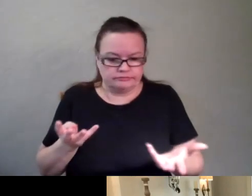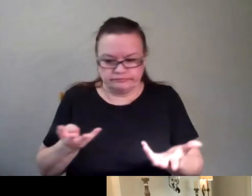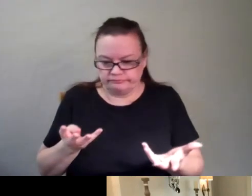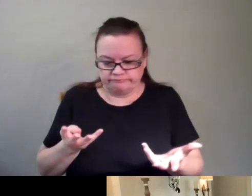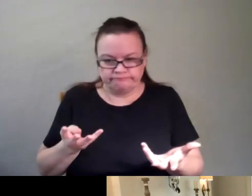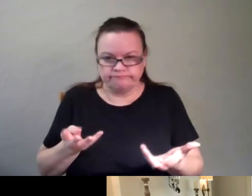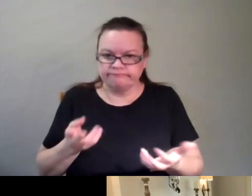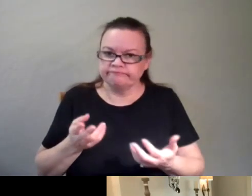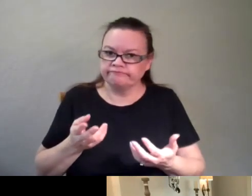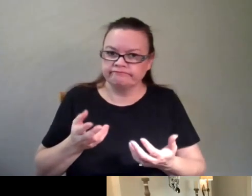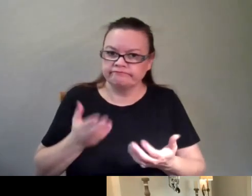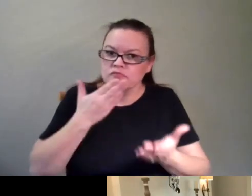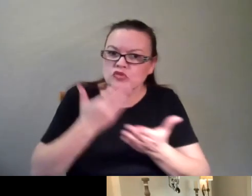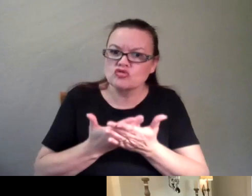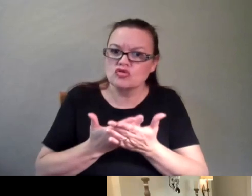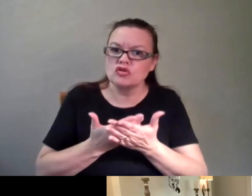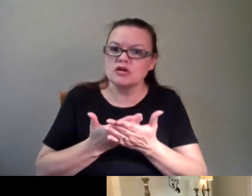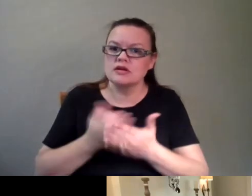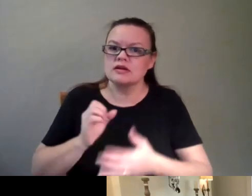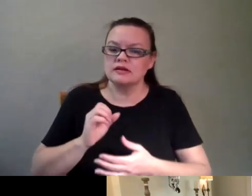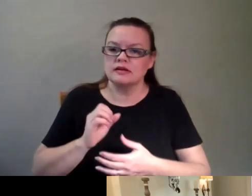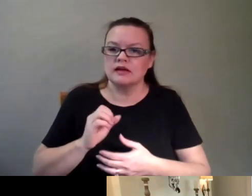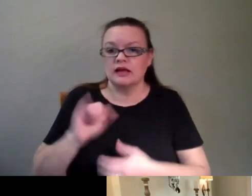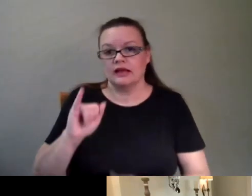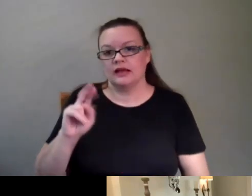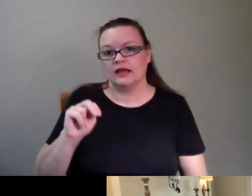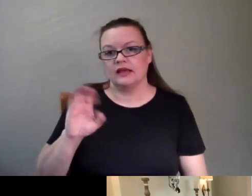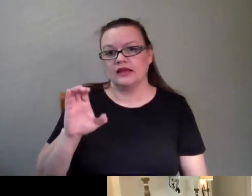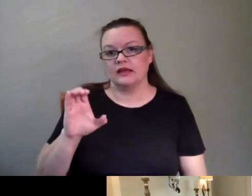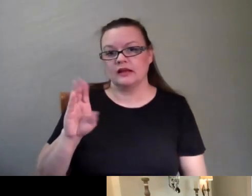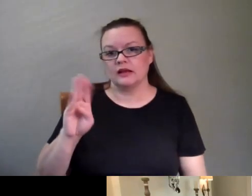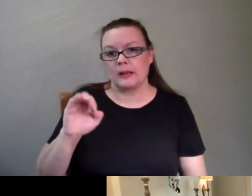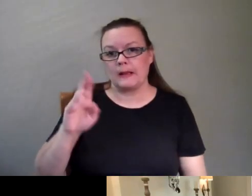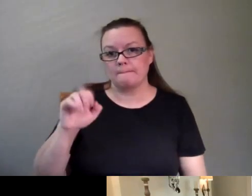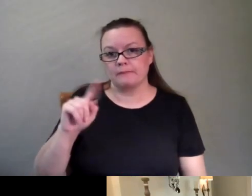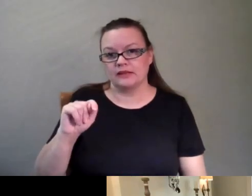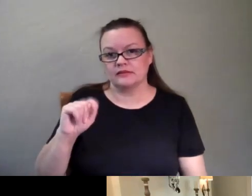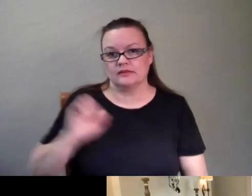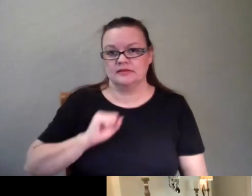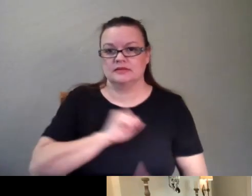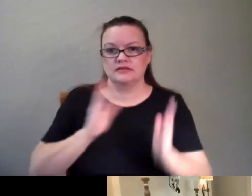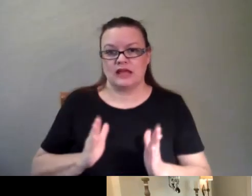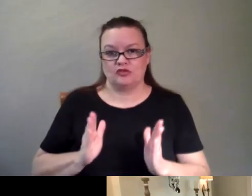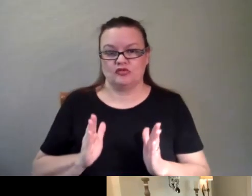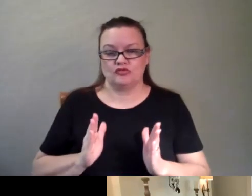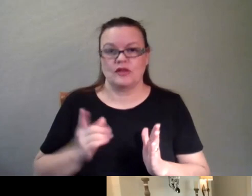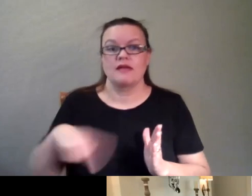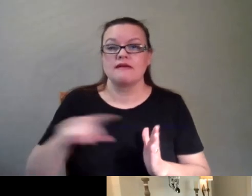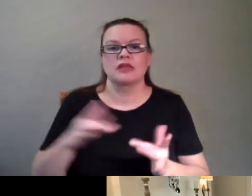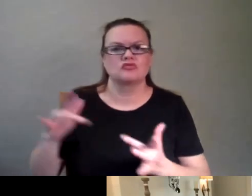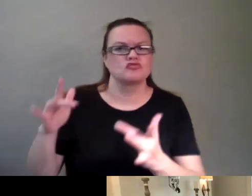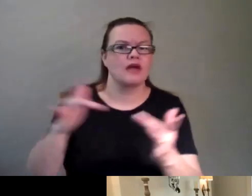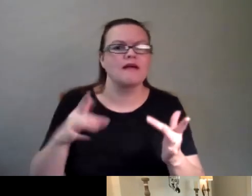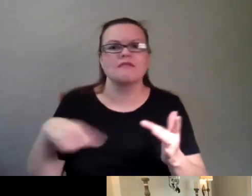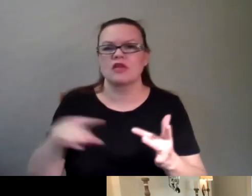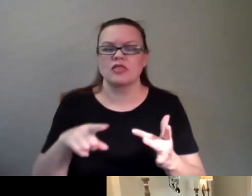very good incumbent senators who travel the district, talk to the voters, spend a lot of time focusing on